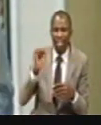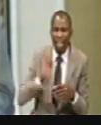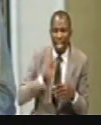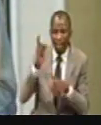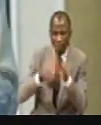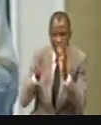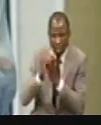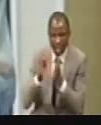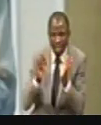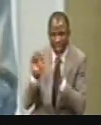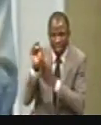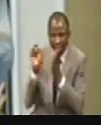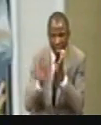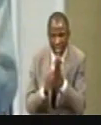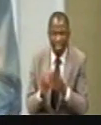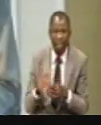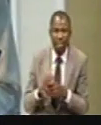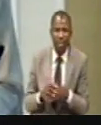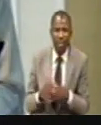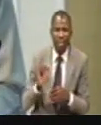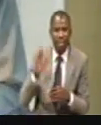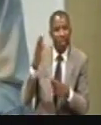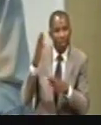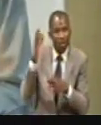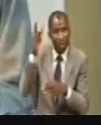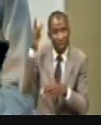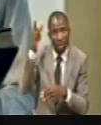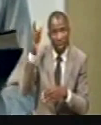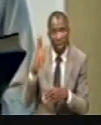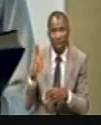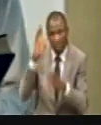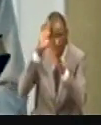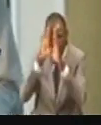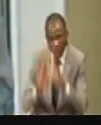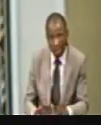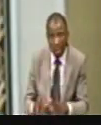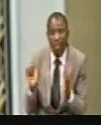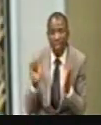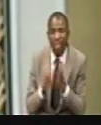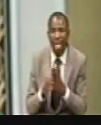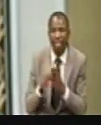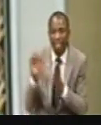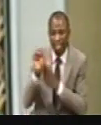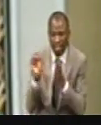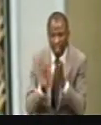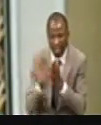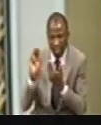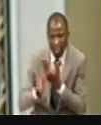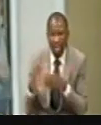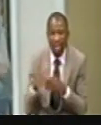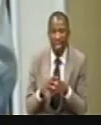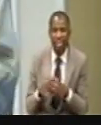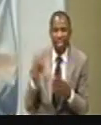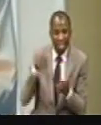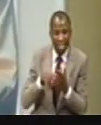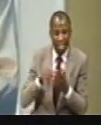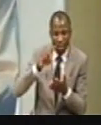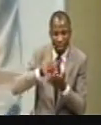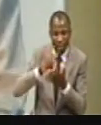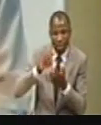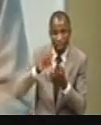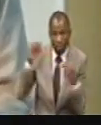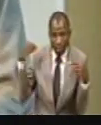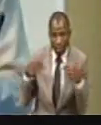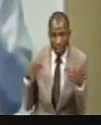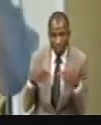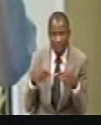State. Brethren, God honored that statement. Do you know that this pain has lasted with